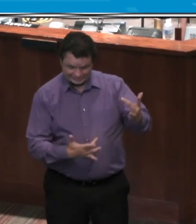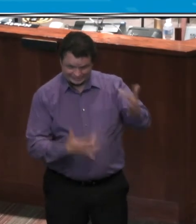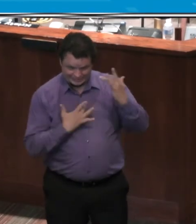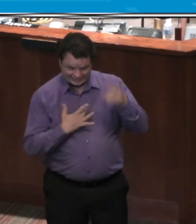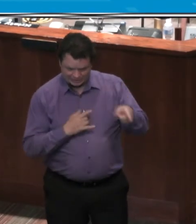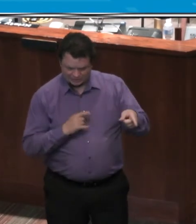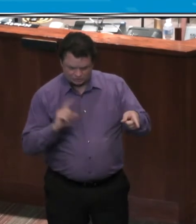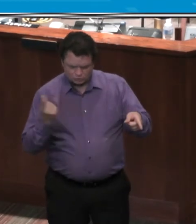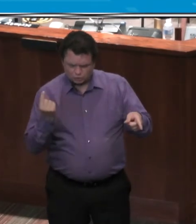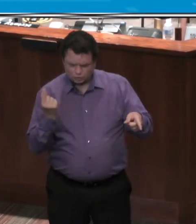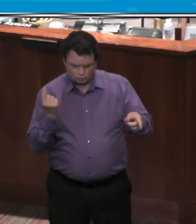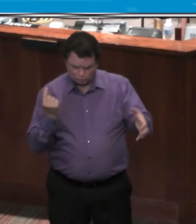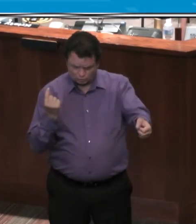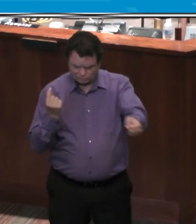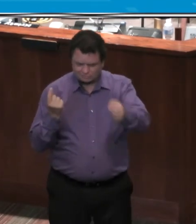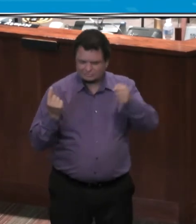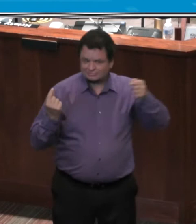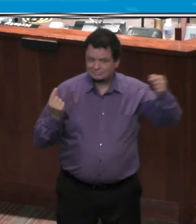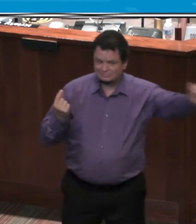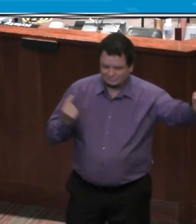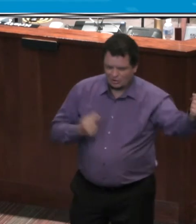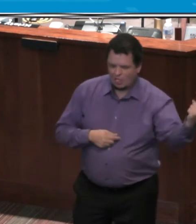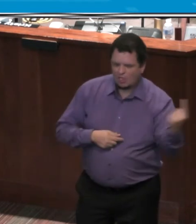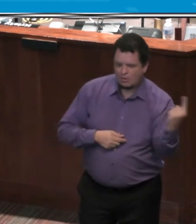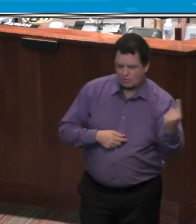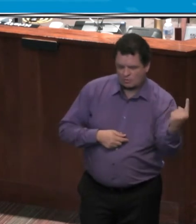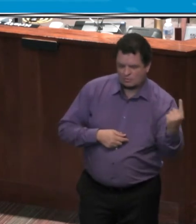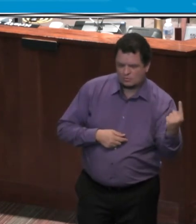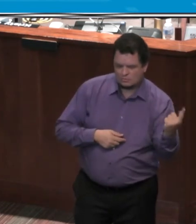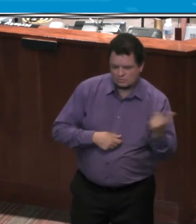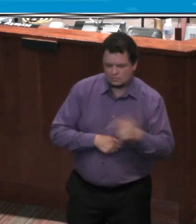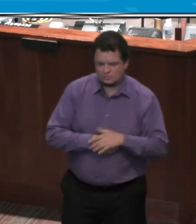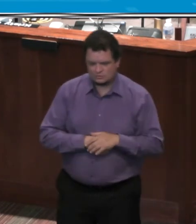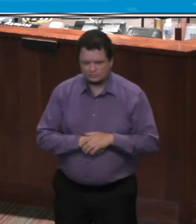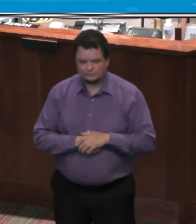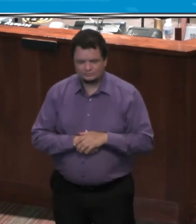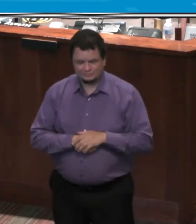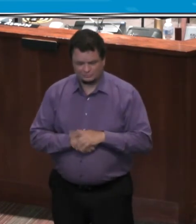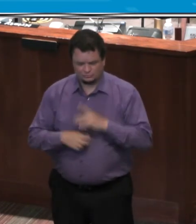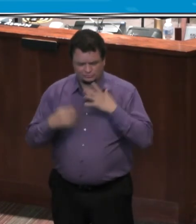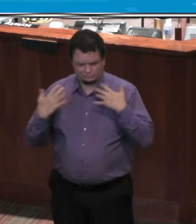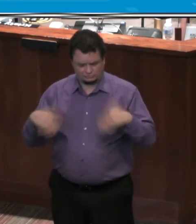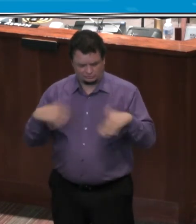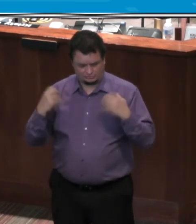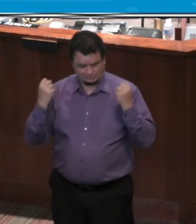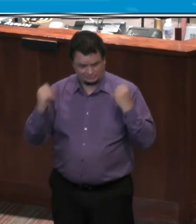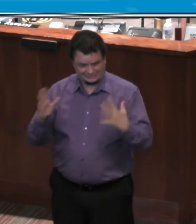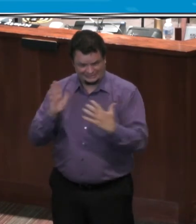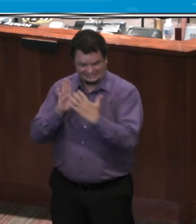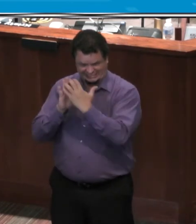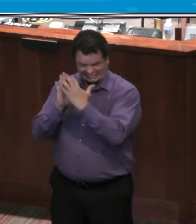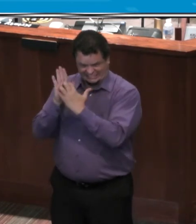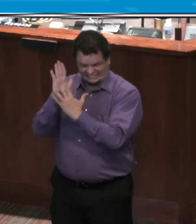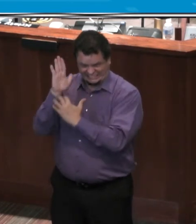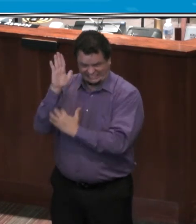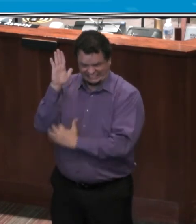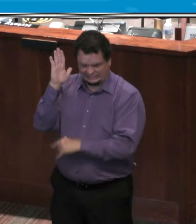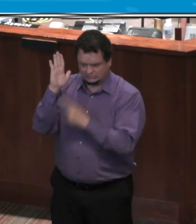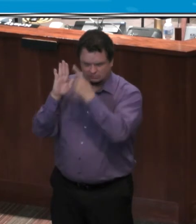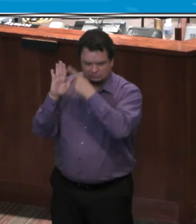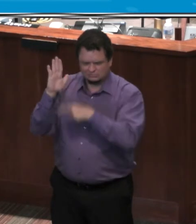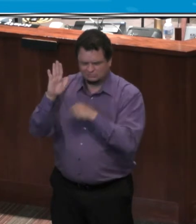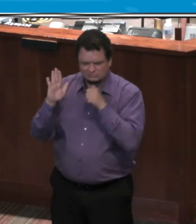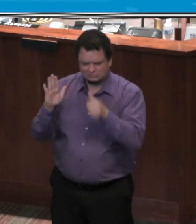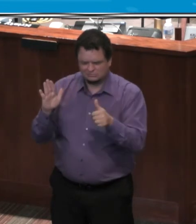And all of this wouldn't matter if we didn't communicate any of it. So we've really worked hard to set up a good communication system. We've set up